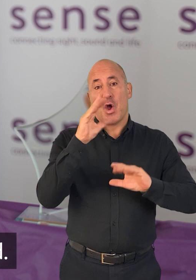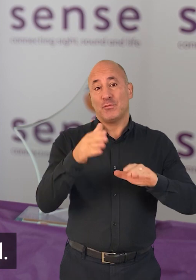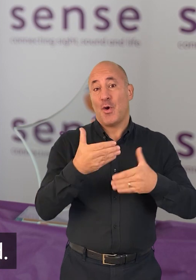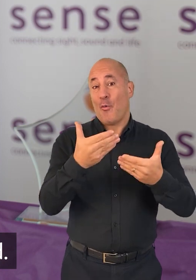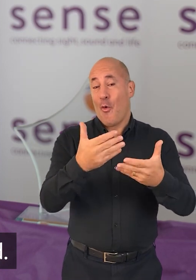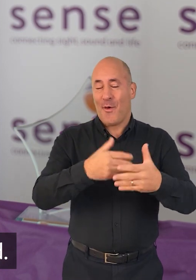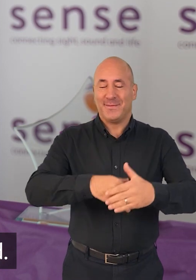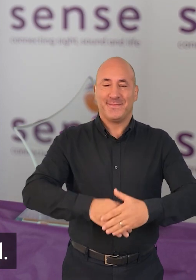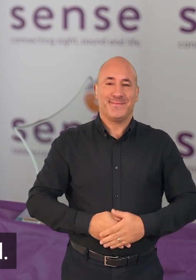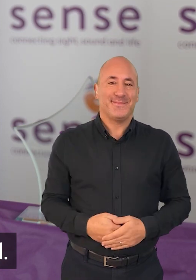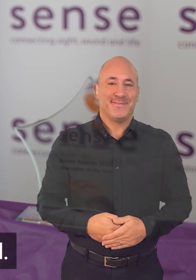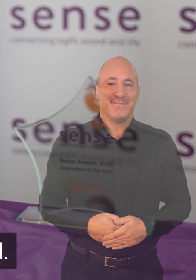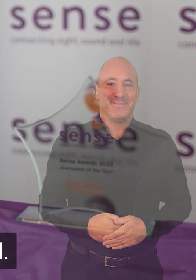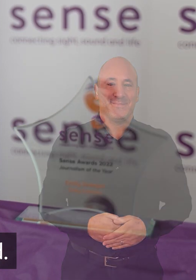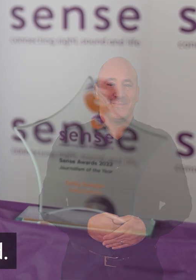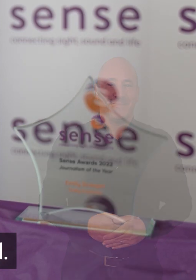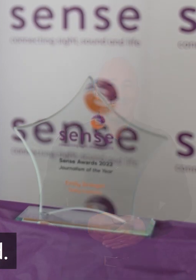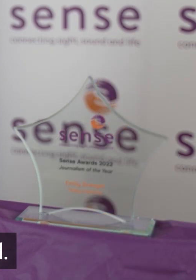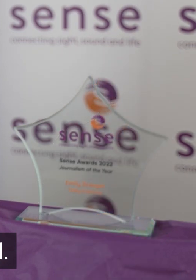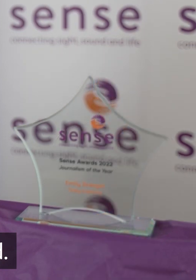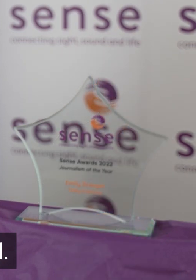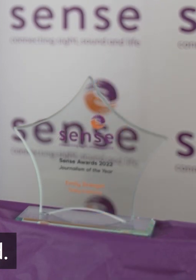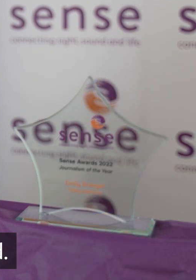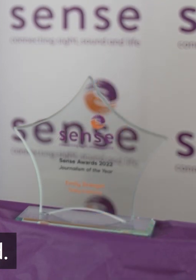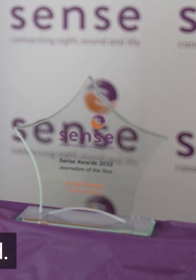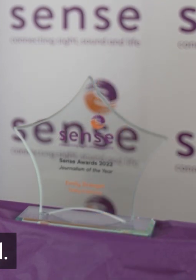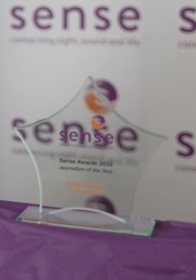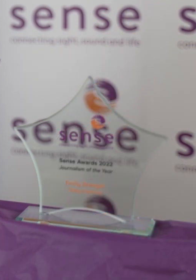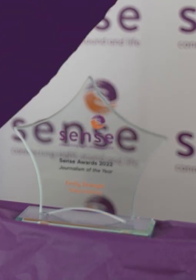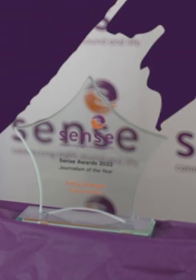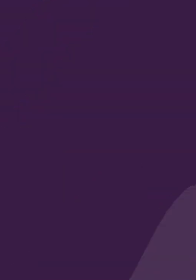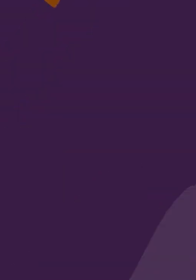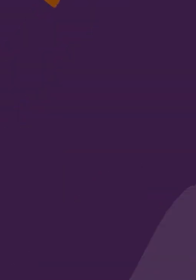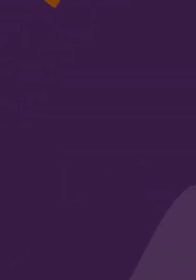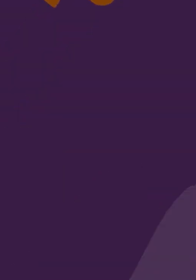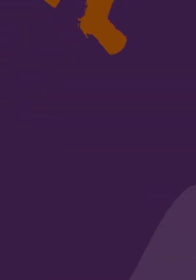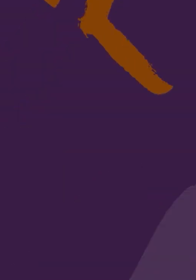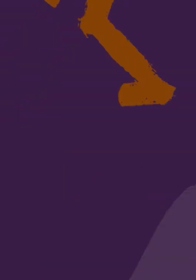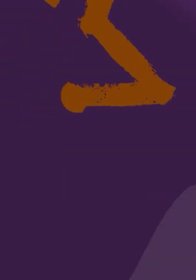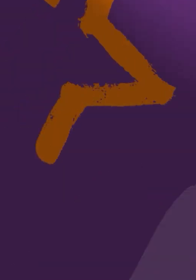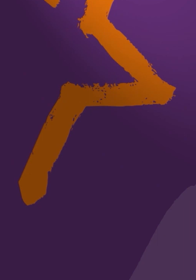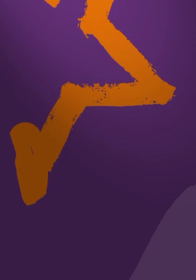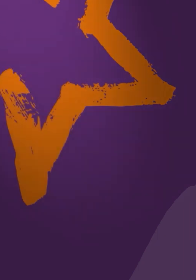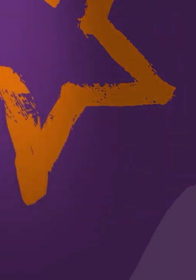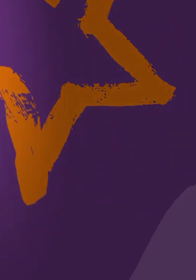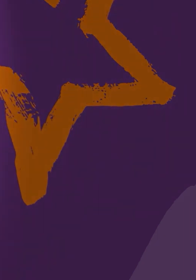ado, here's the shortlist for our first award.